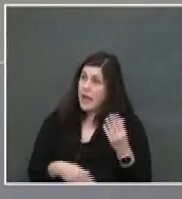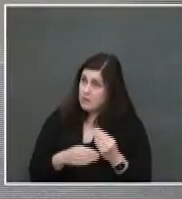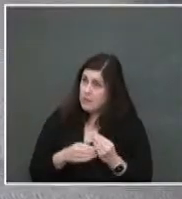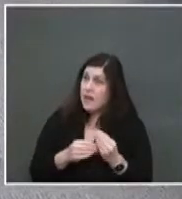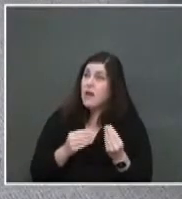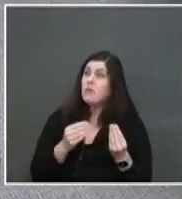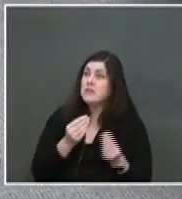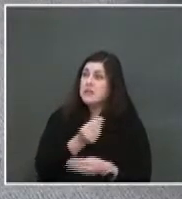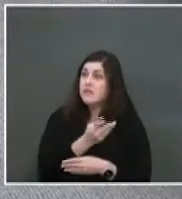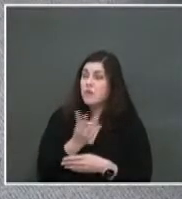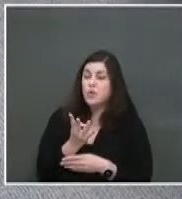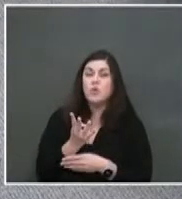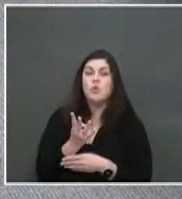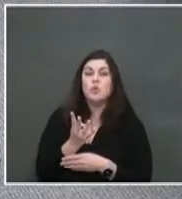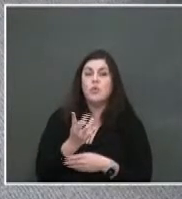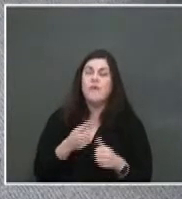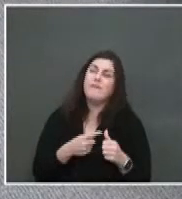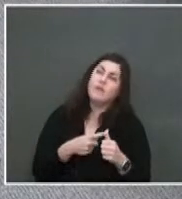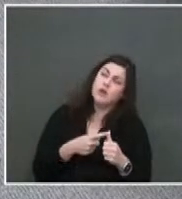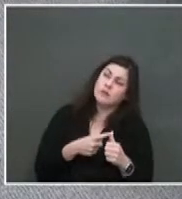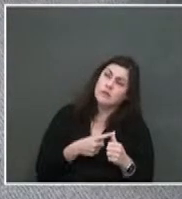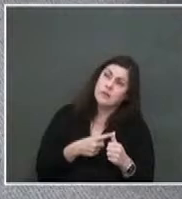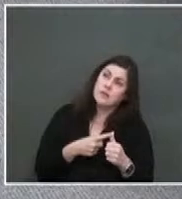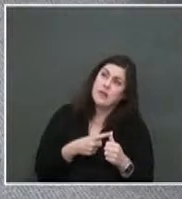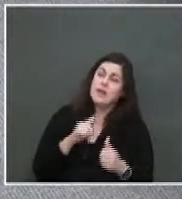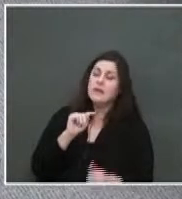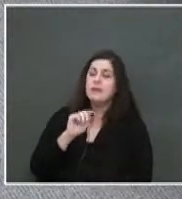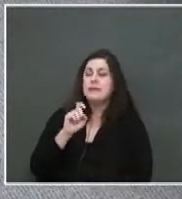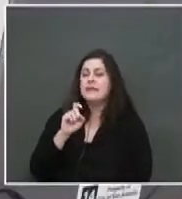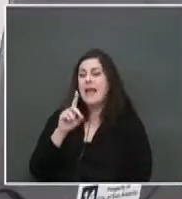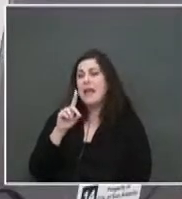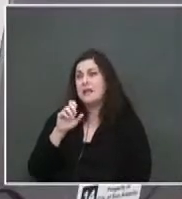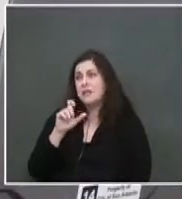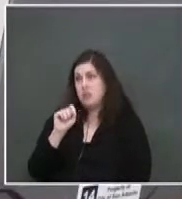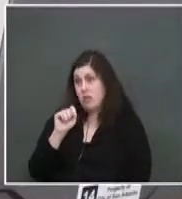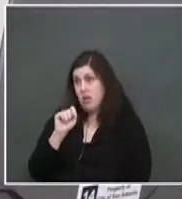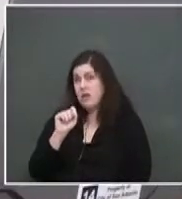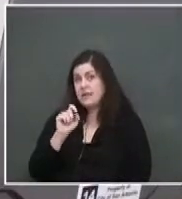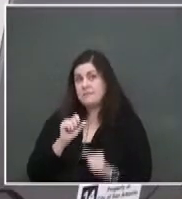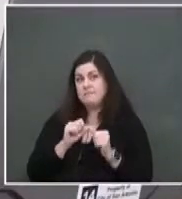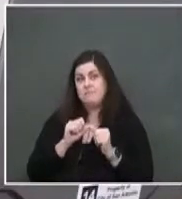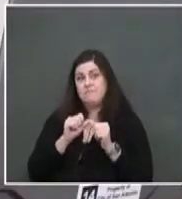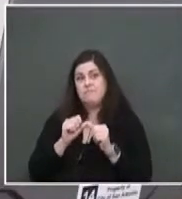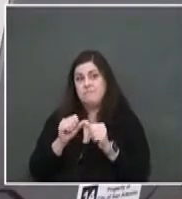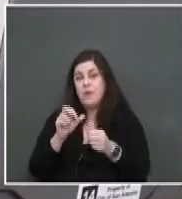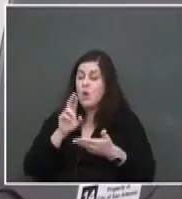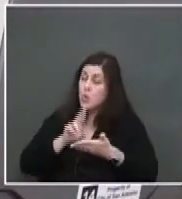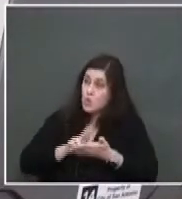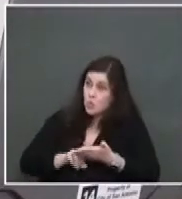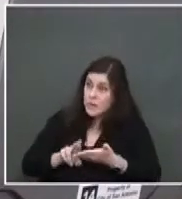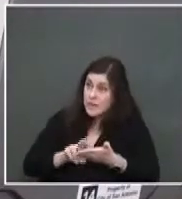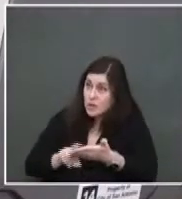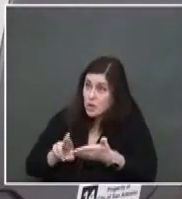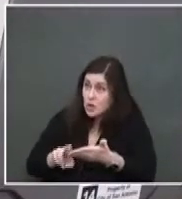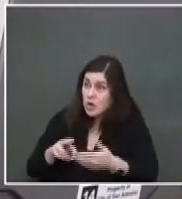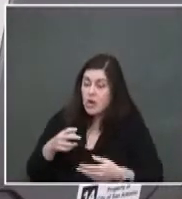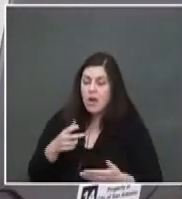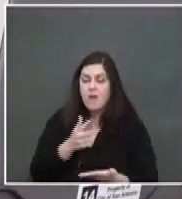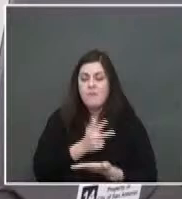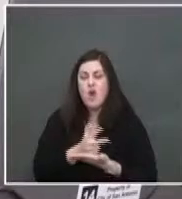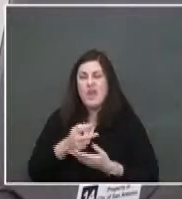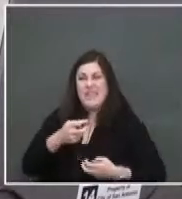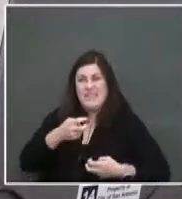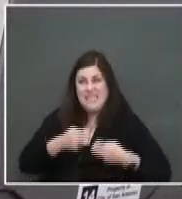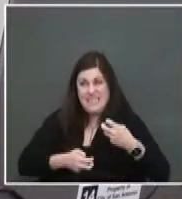we did a couple of things. One, TxDOT has been conducting studies of parking issues for, specifically